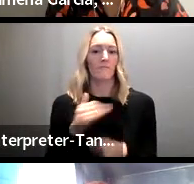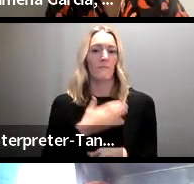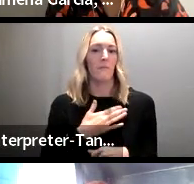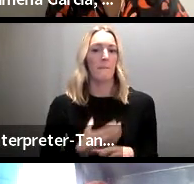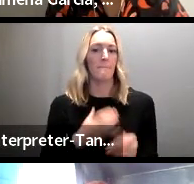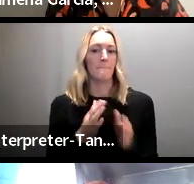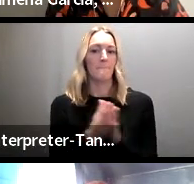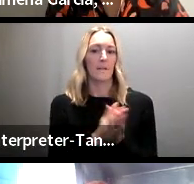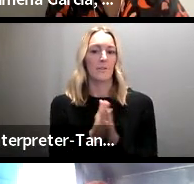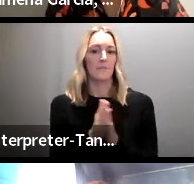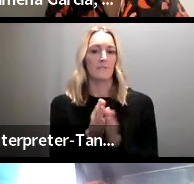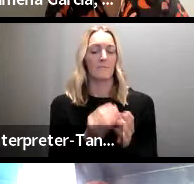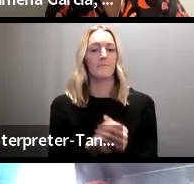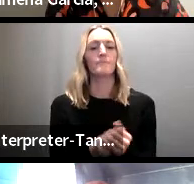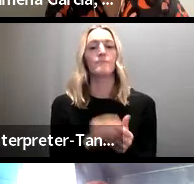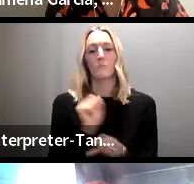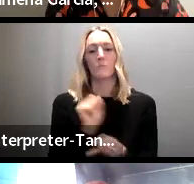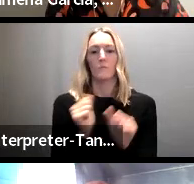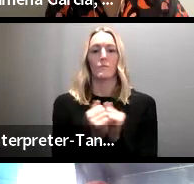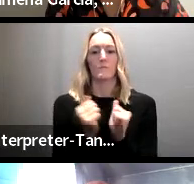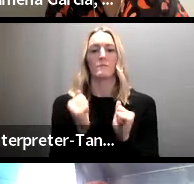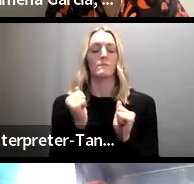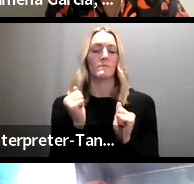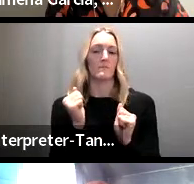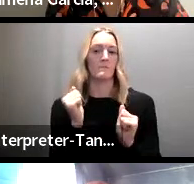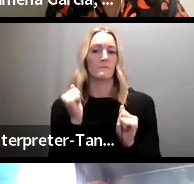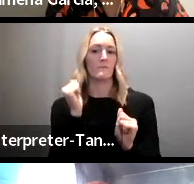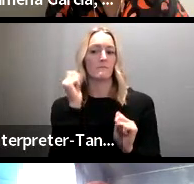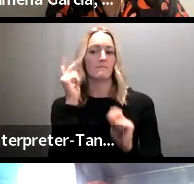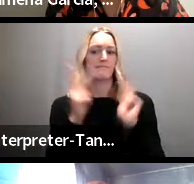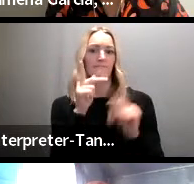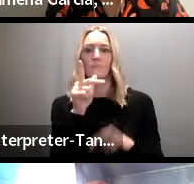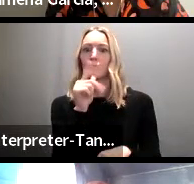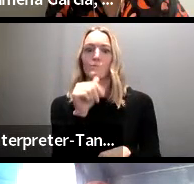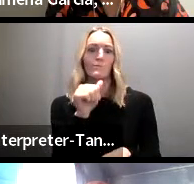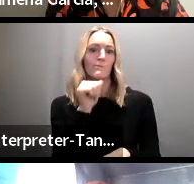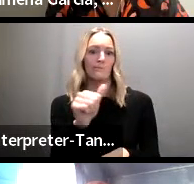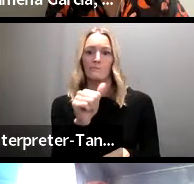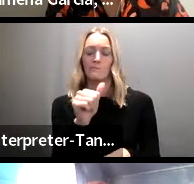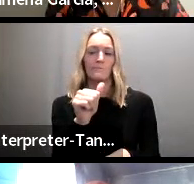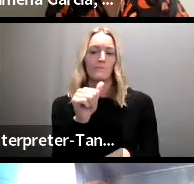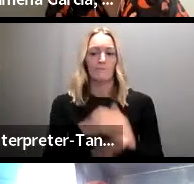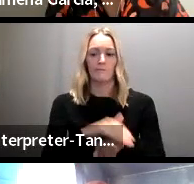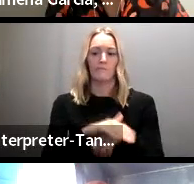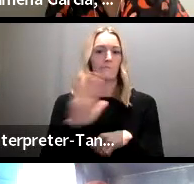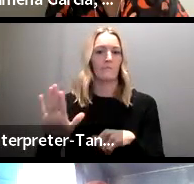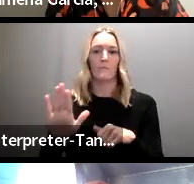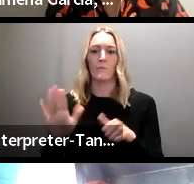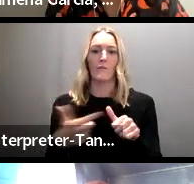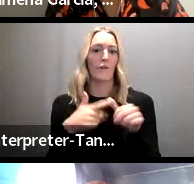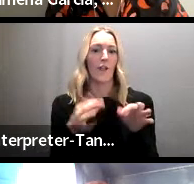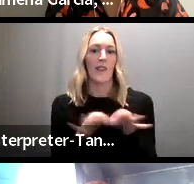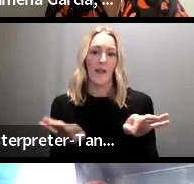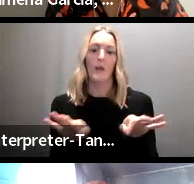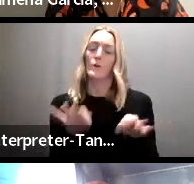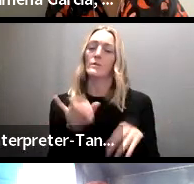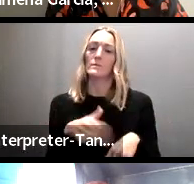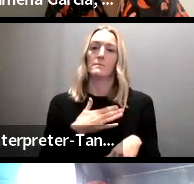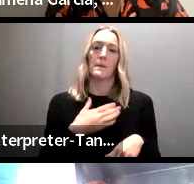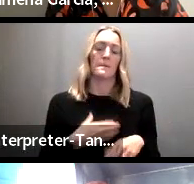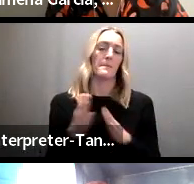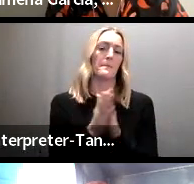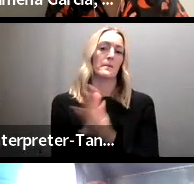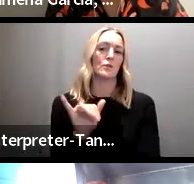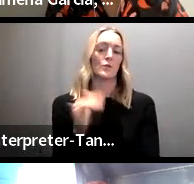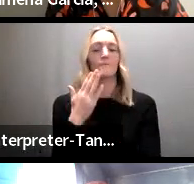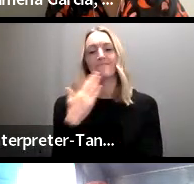passion. And so working with people who don't speak English as a primary language is also a passion that comes along with that.